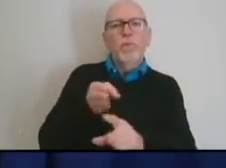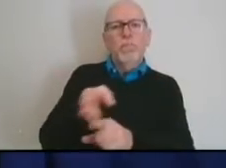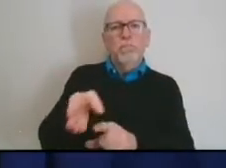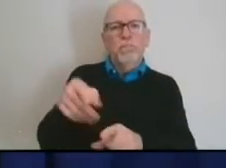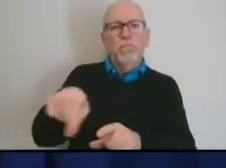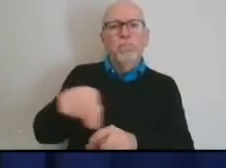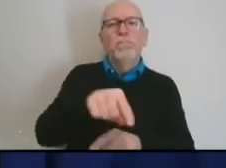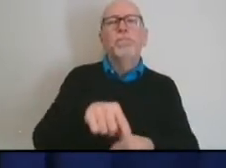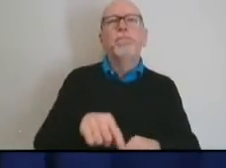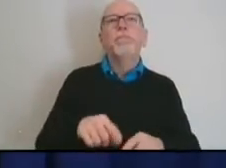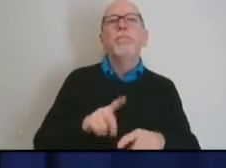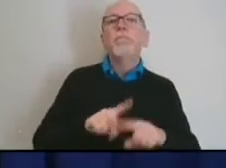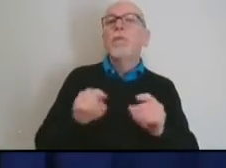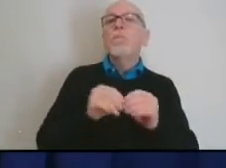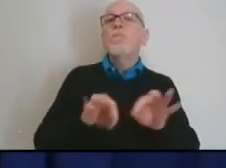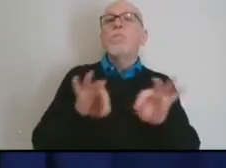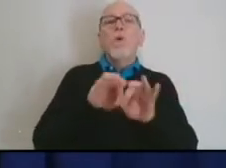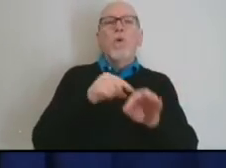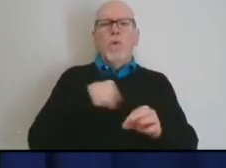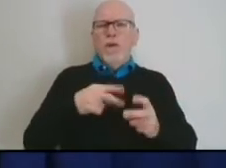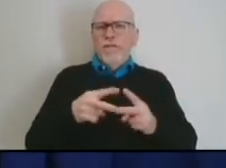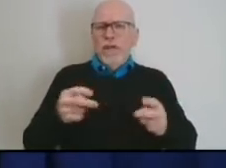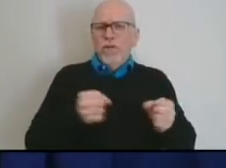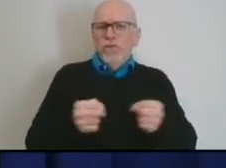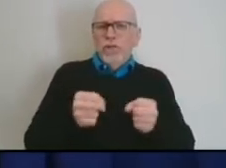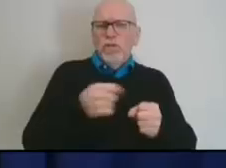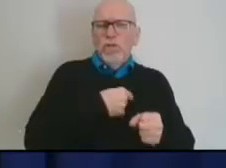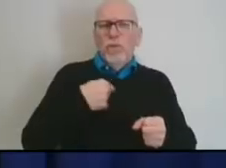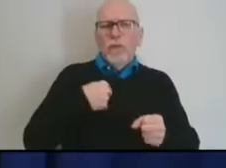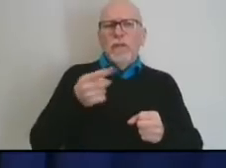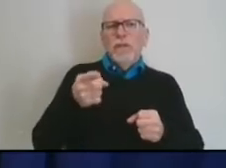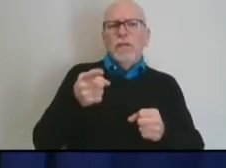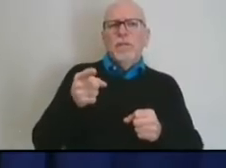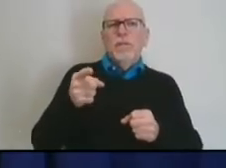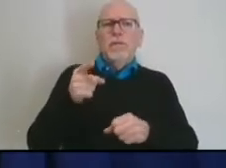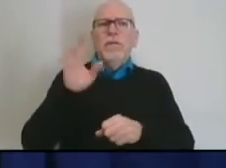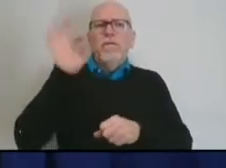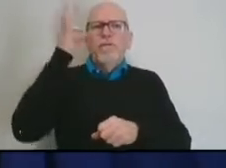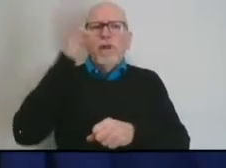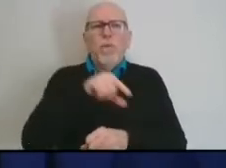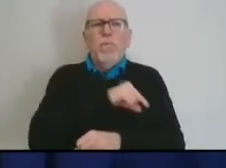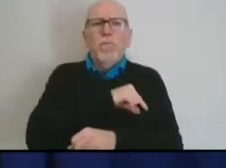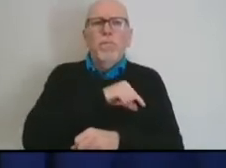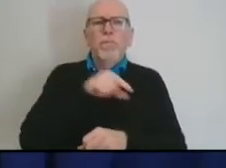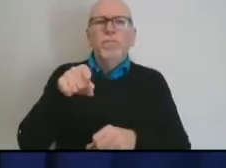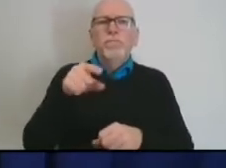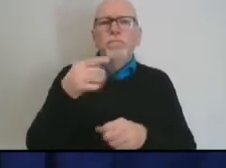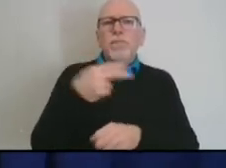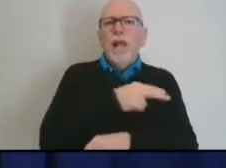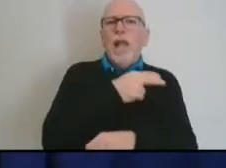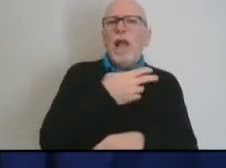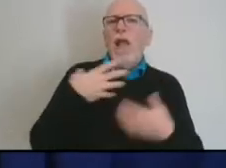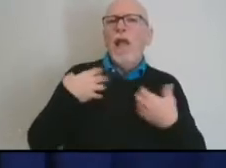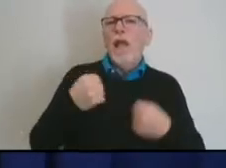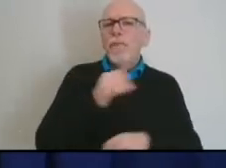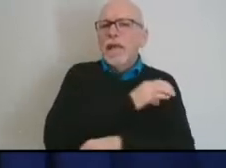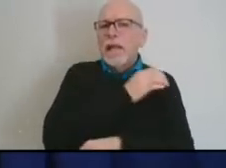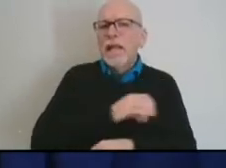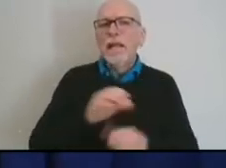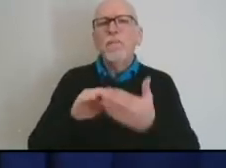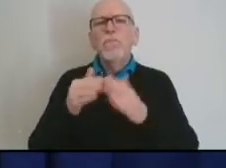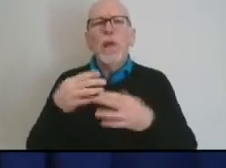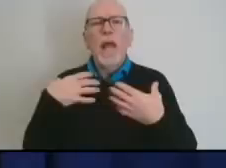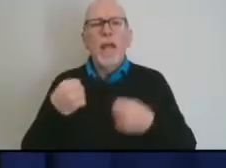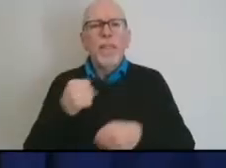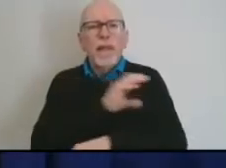importantly than that, we're very strategically picking federally qualified health clinics, community health clinics in